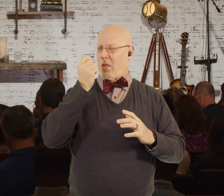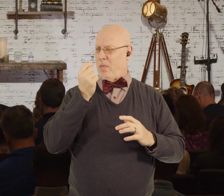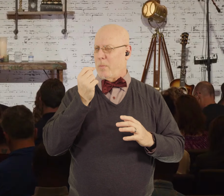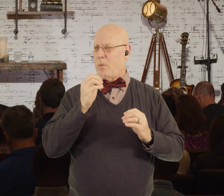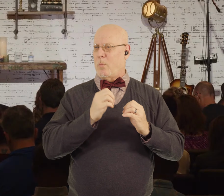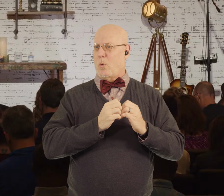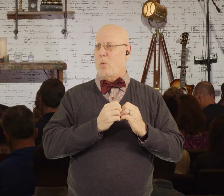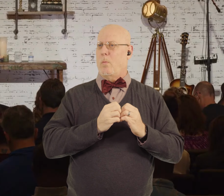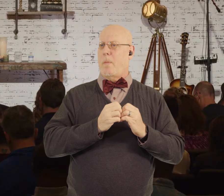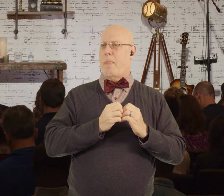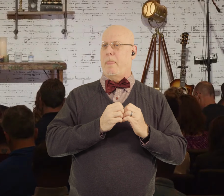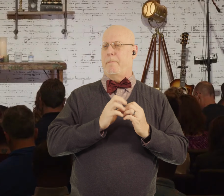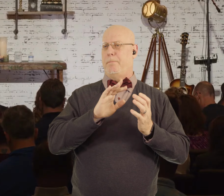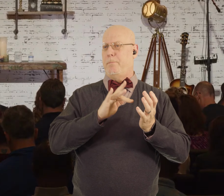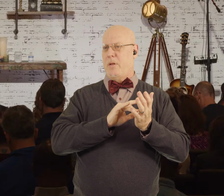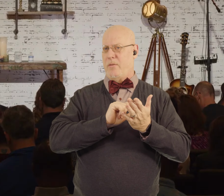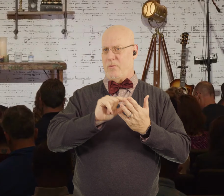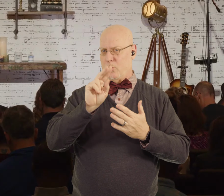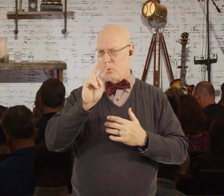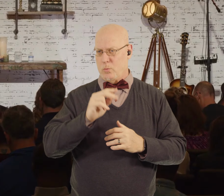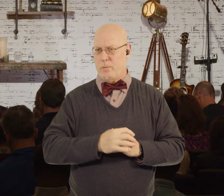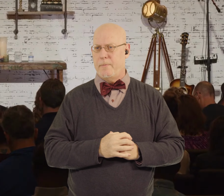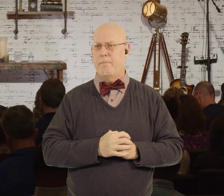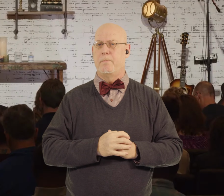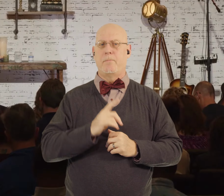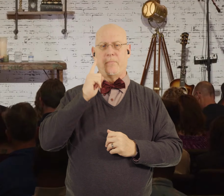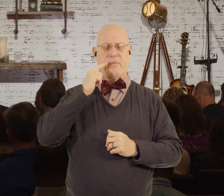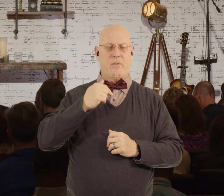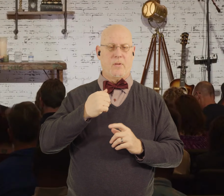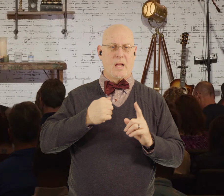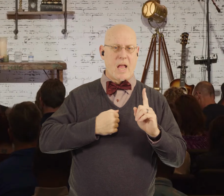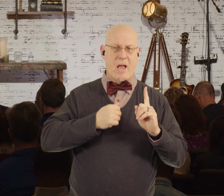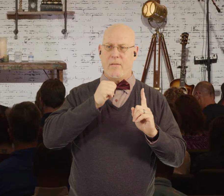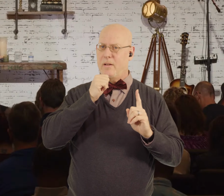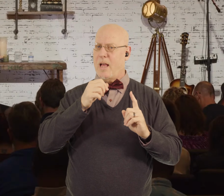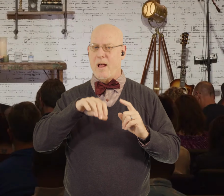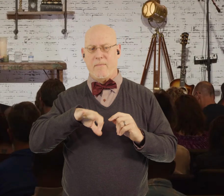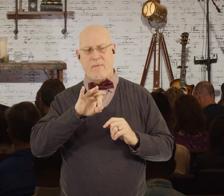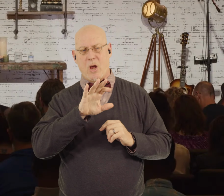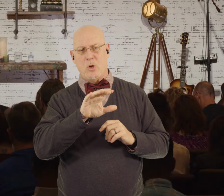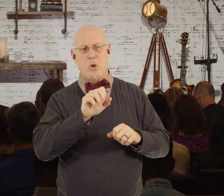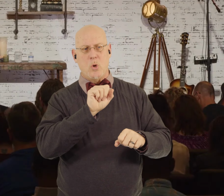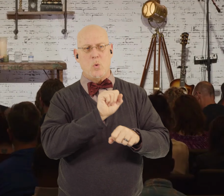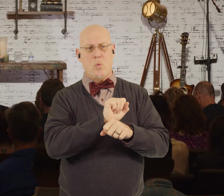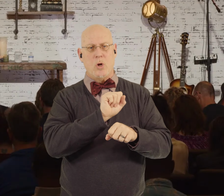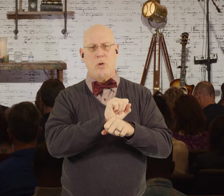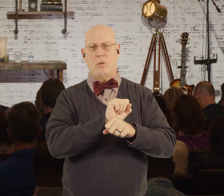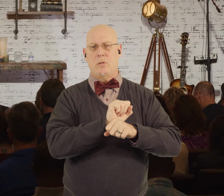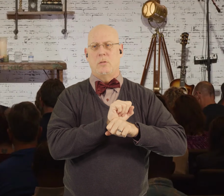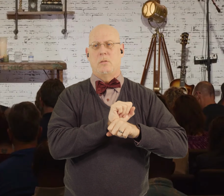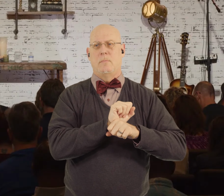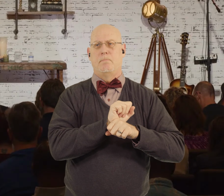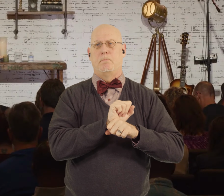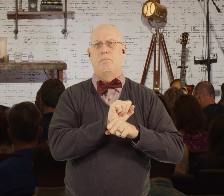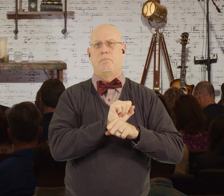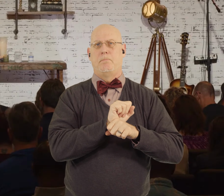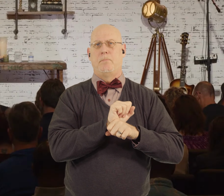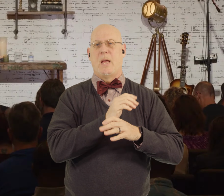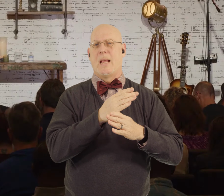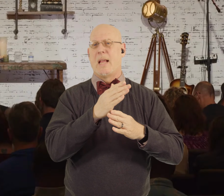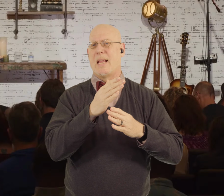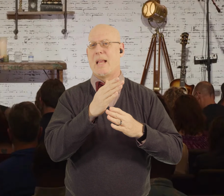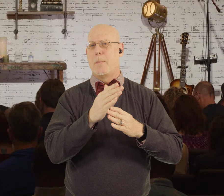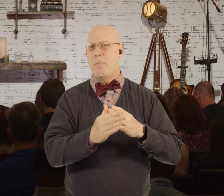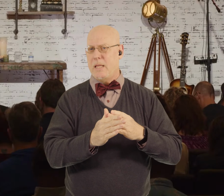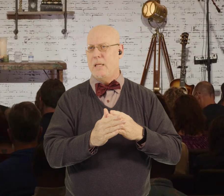And we start to get insight a little bit into this middle of verse number 2 now. For I have not found your works, look at